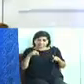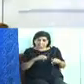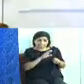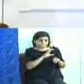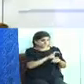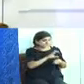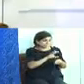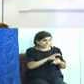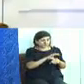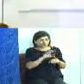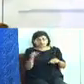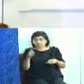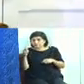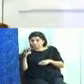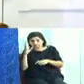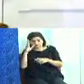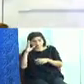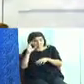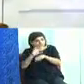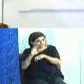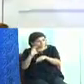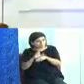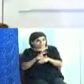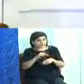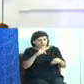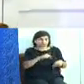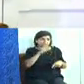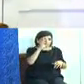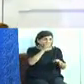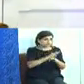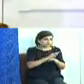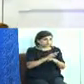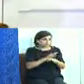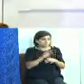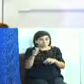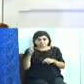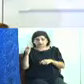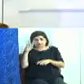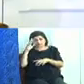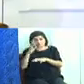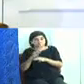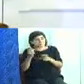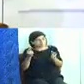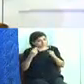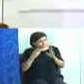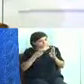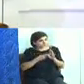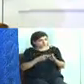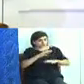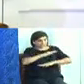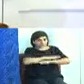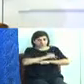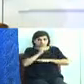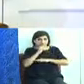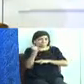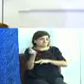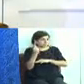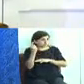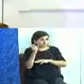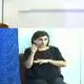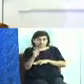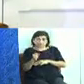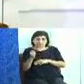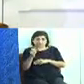or this faith or any other faith to come and join us at the table, because you know it's not just Southern